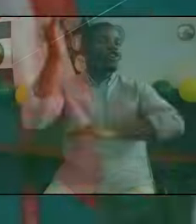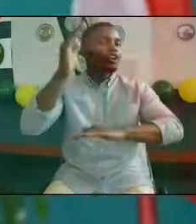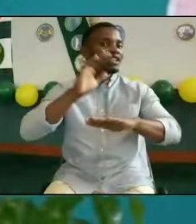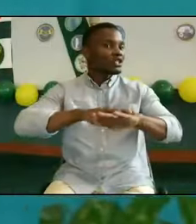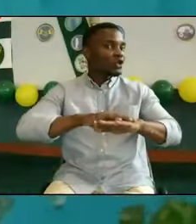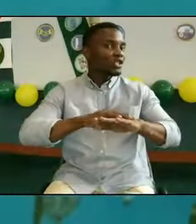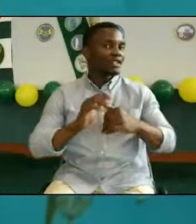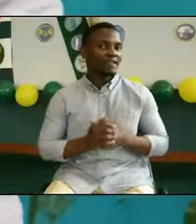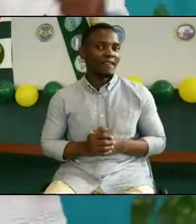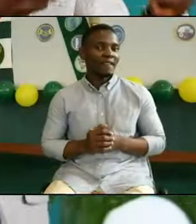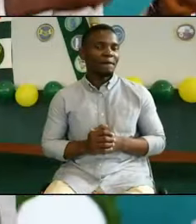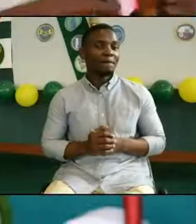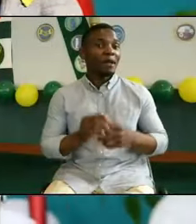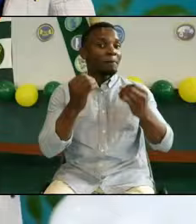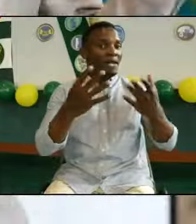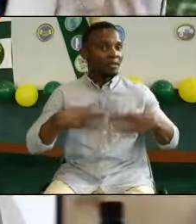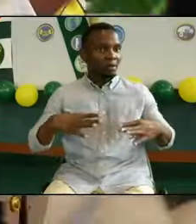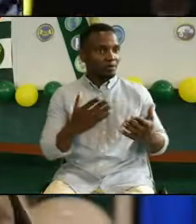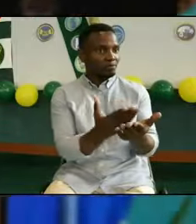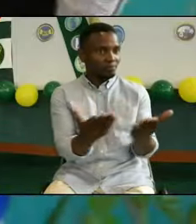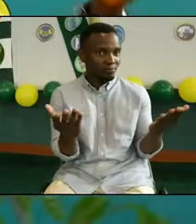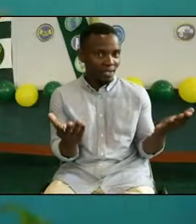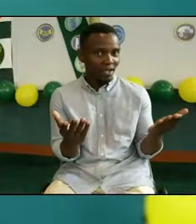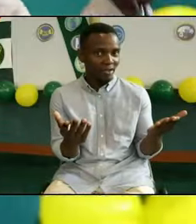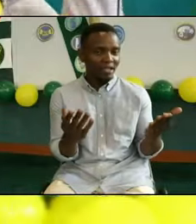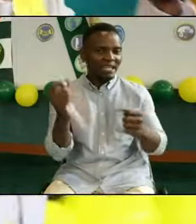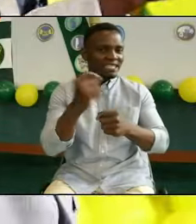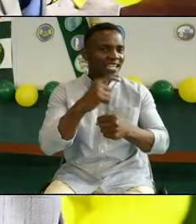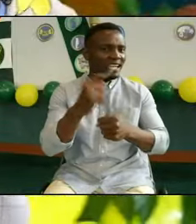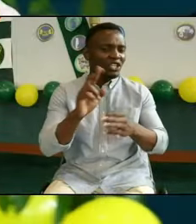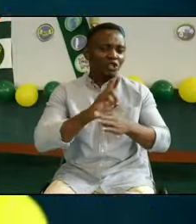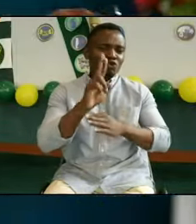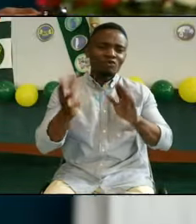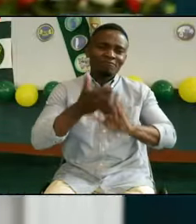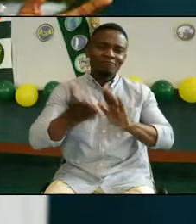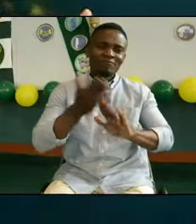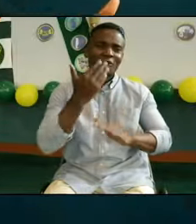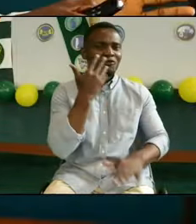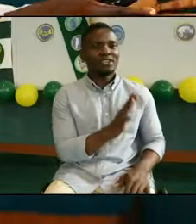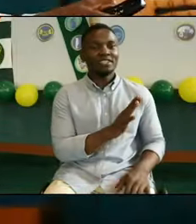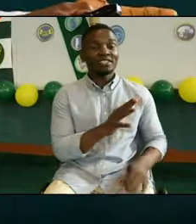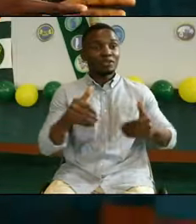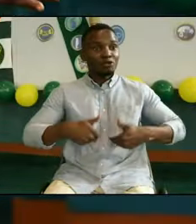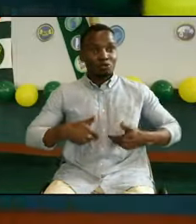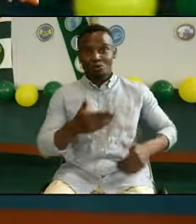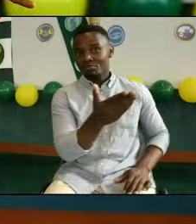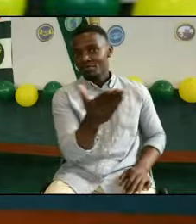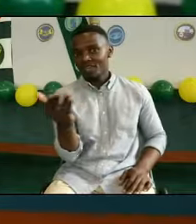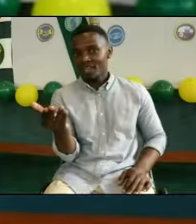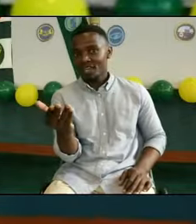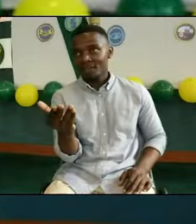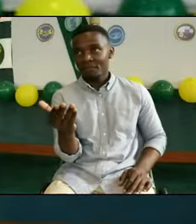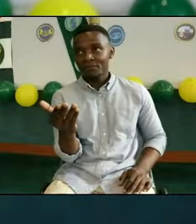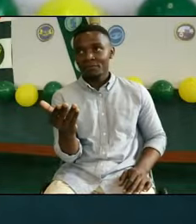good. Most of us spend our salaries like a hunter. The young people here, we are here